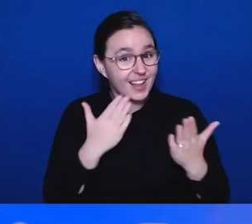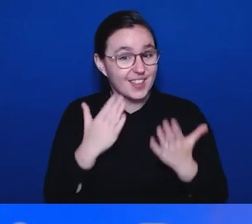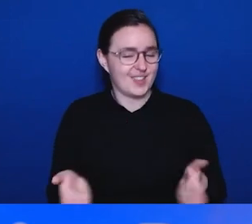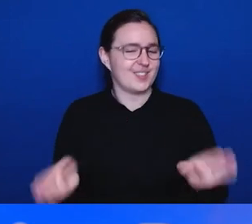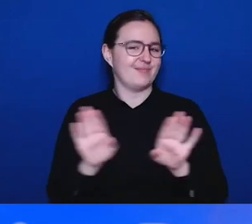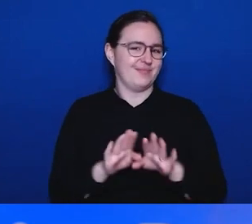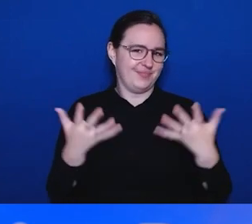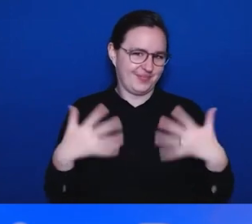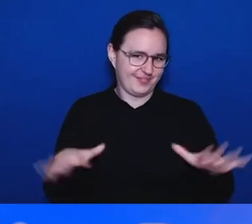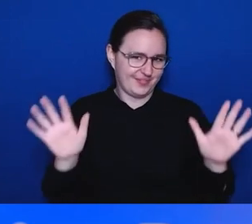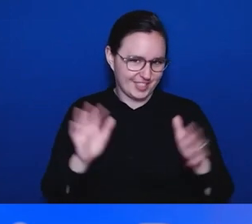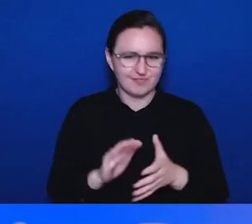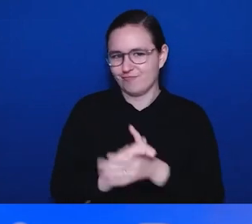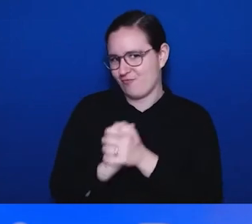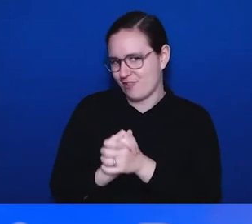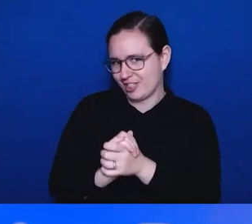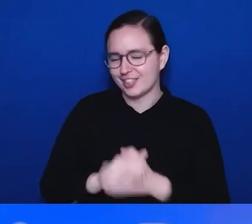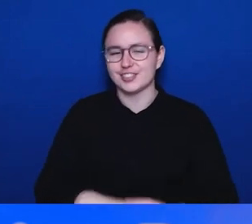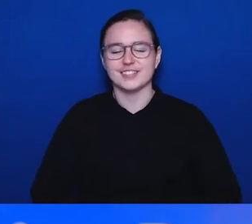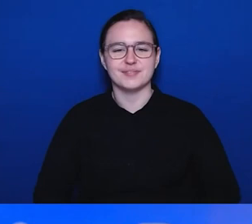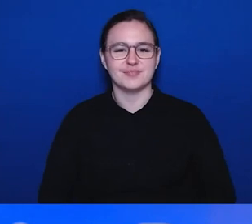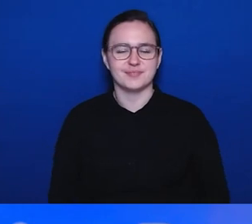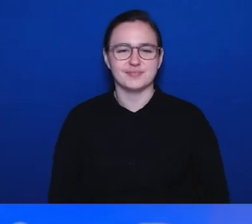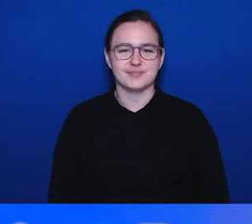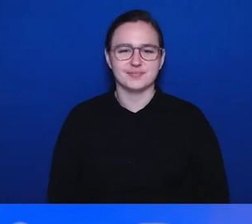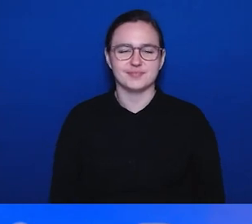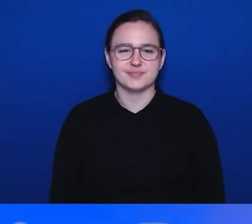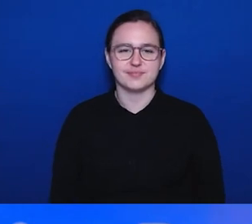work we're doing. And this concludes our question and answer period. Thanks for joining us. Thanks today. Very much, everybody.